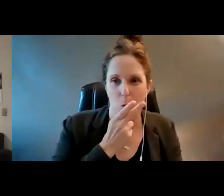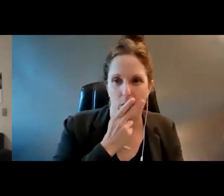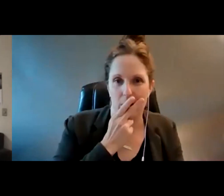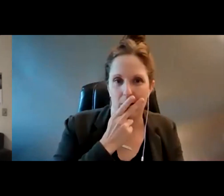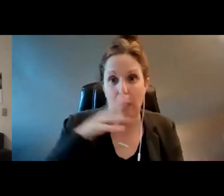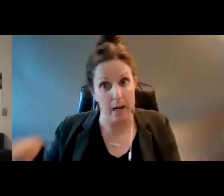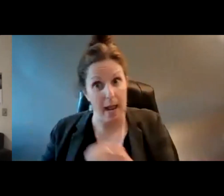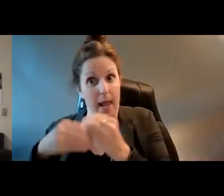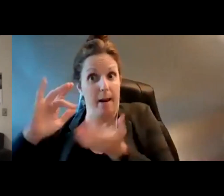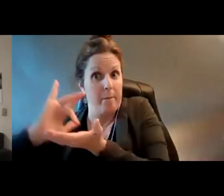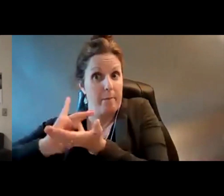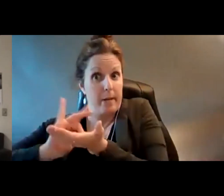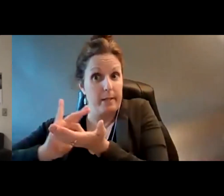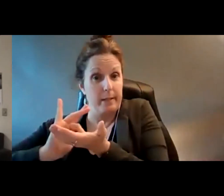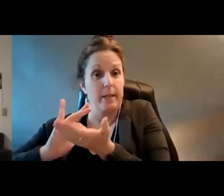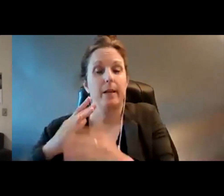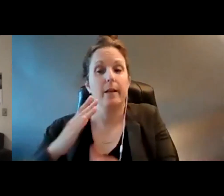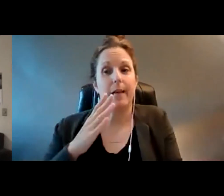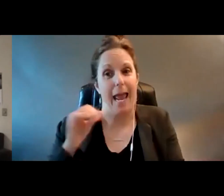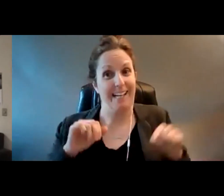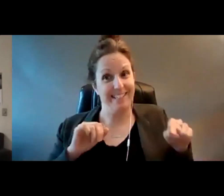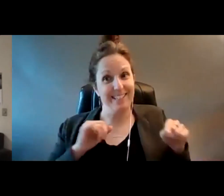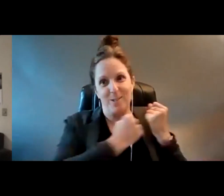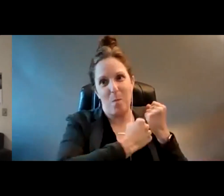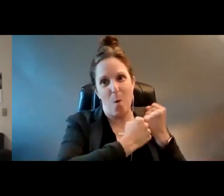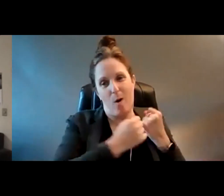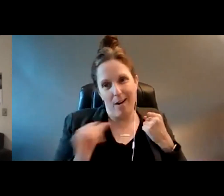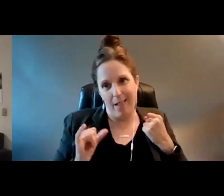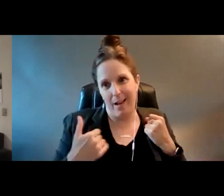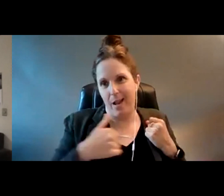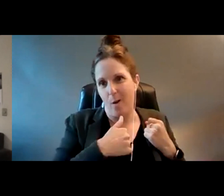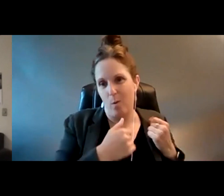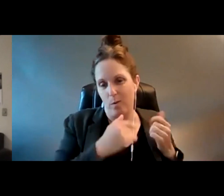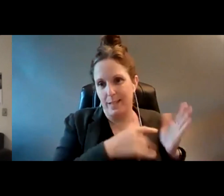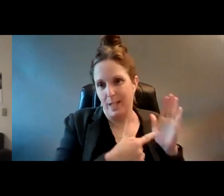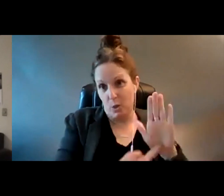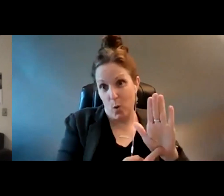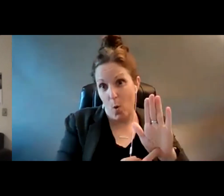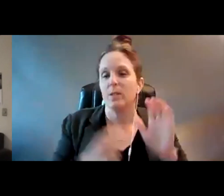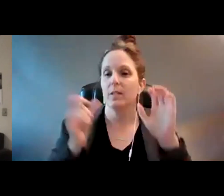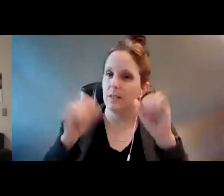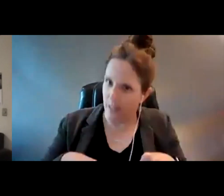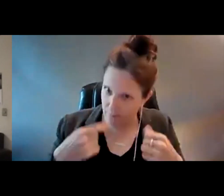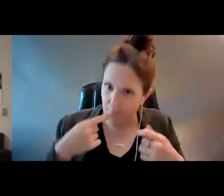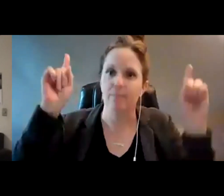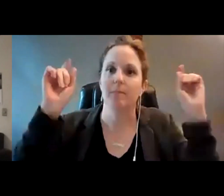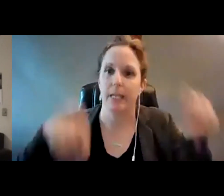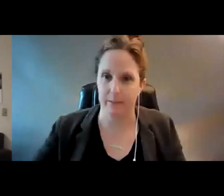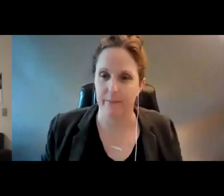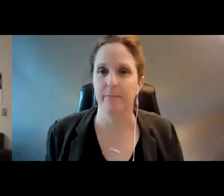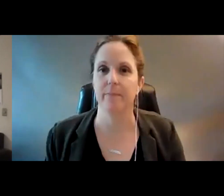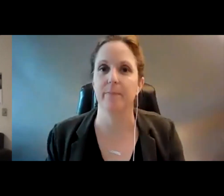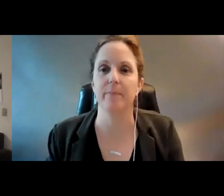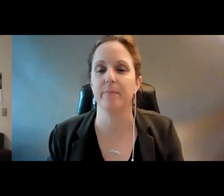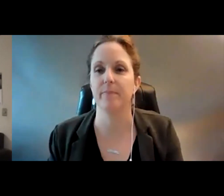see that time and again, that with just behavioral treatment alone, people with serious mental illness are not successful for their efforts to